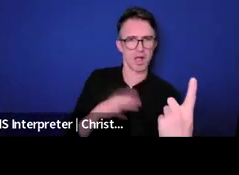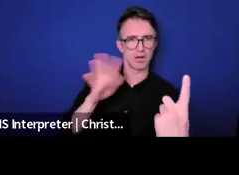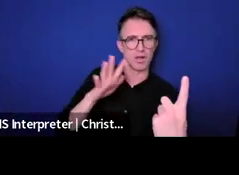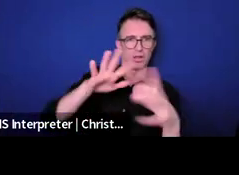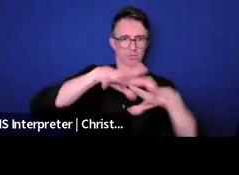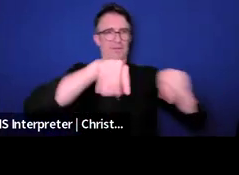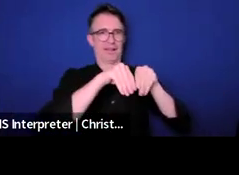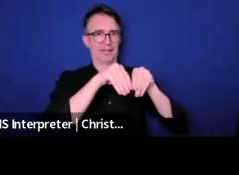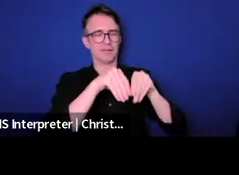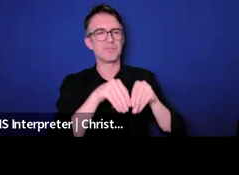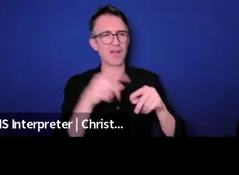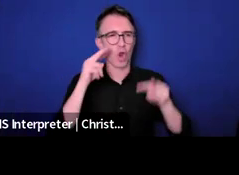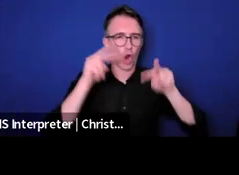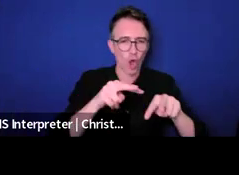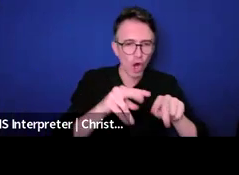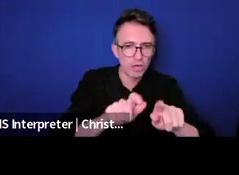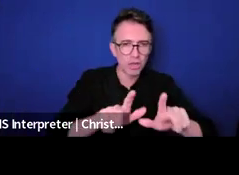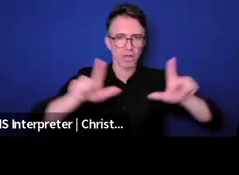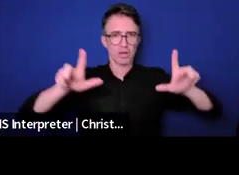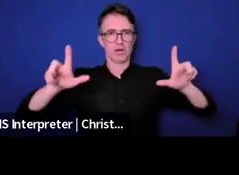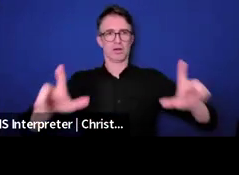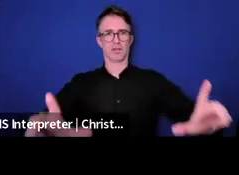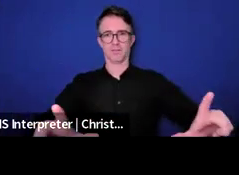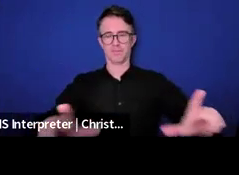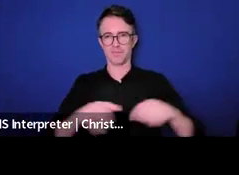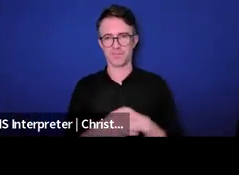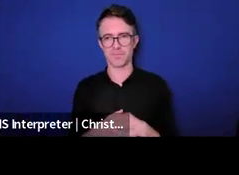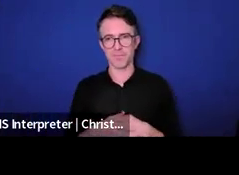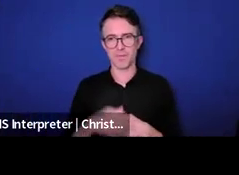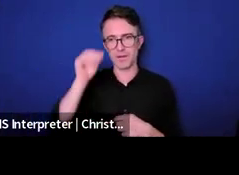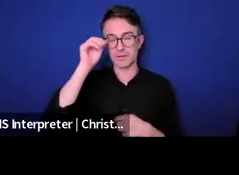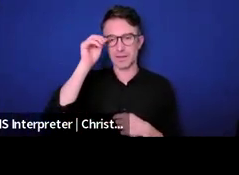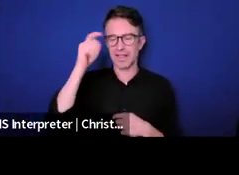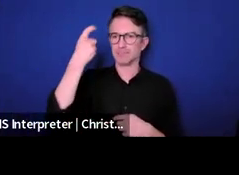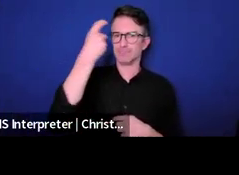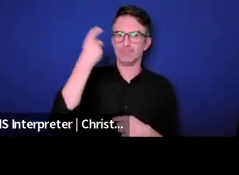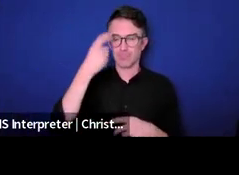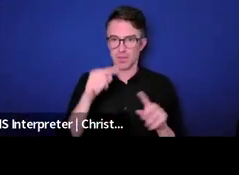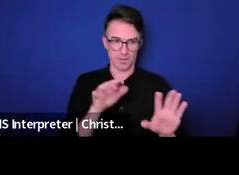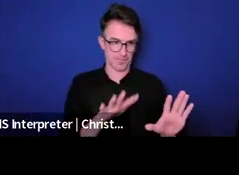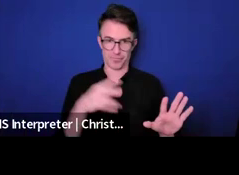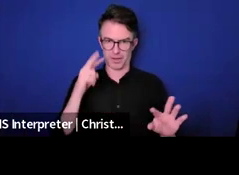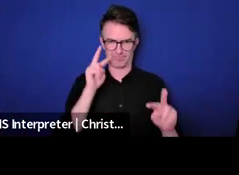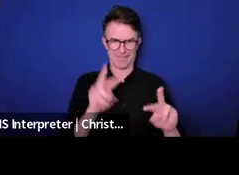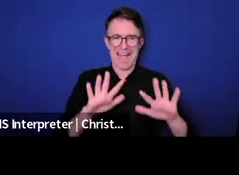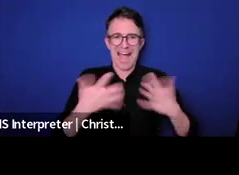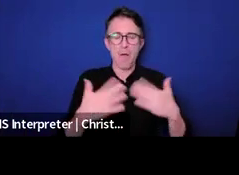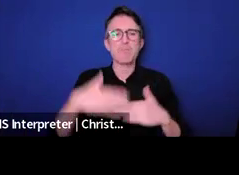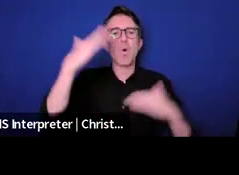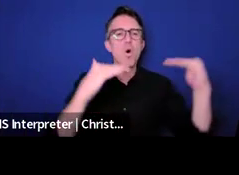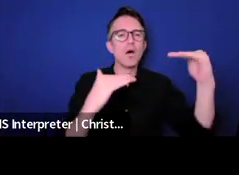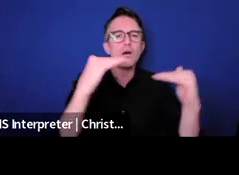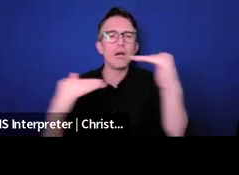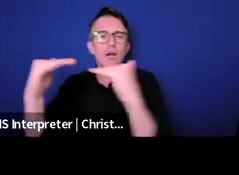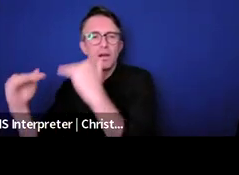a fairer organization of that care and that support, and to make sure that it's seen that it's the state's responsibility